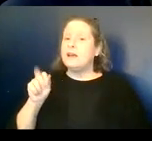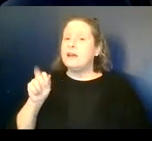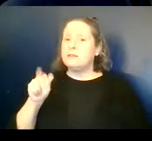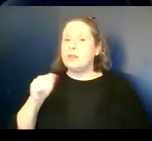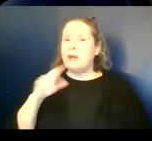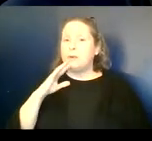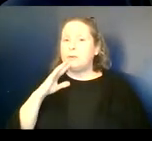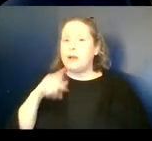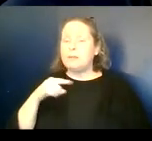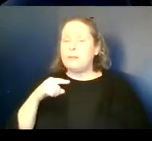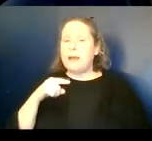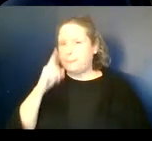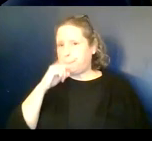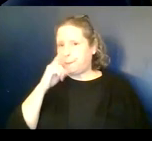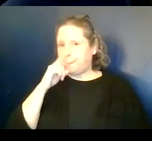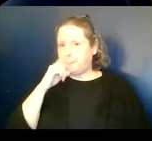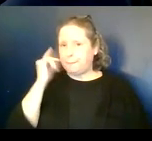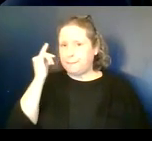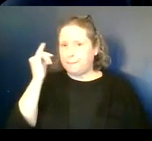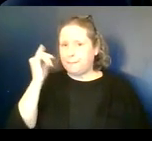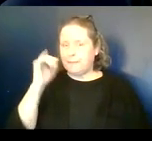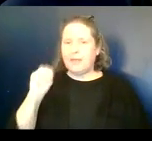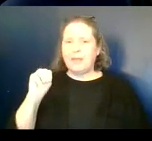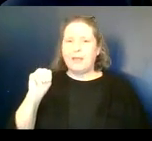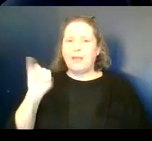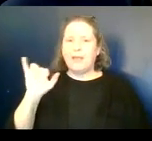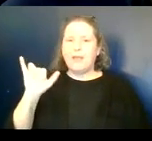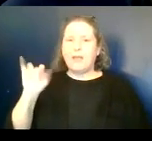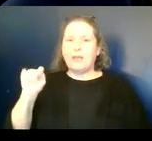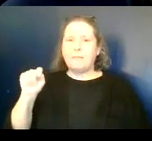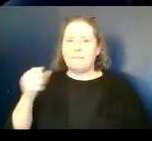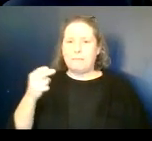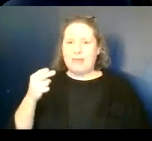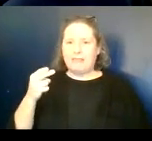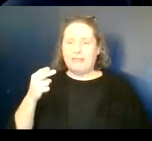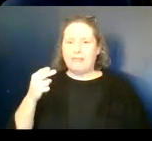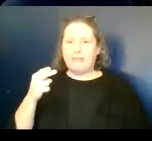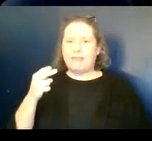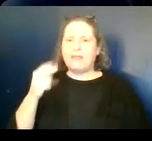sexuality and gender looks like in society.